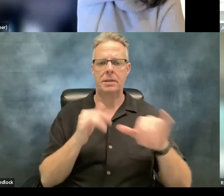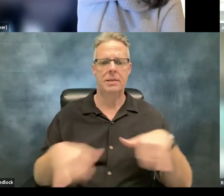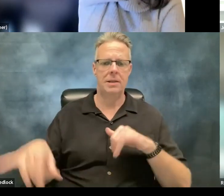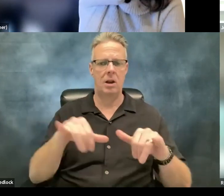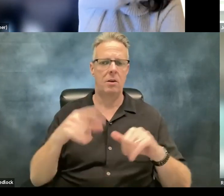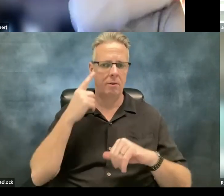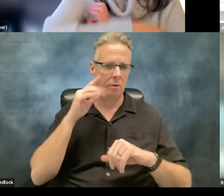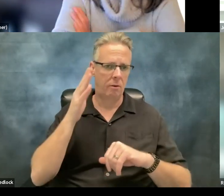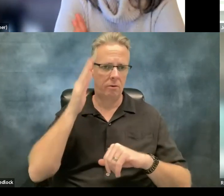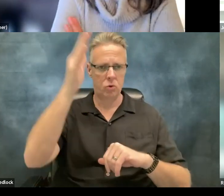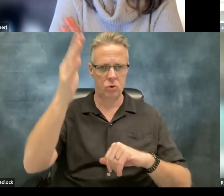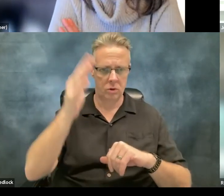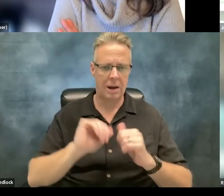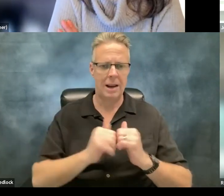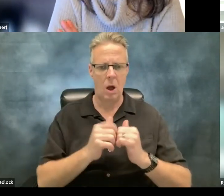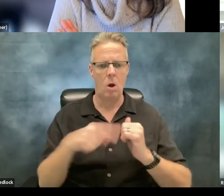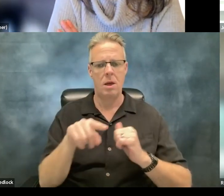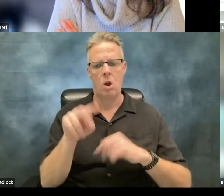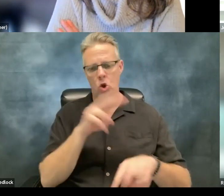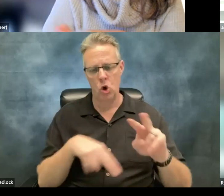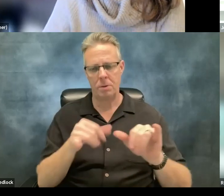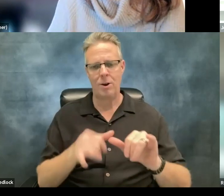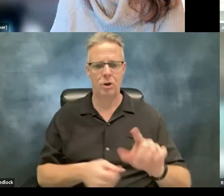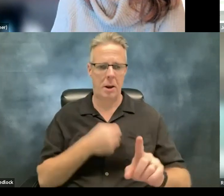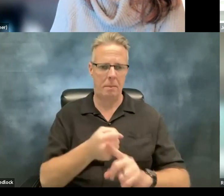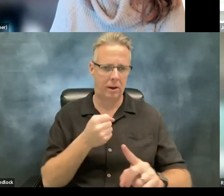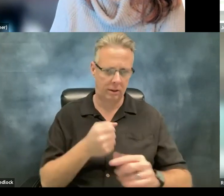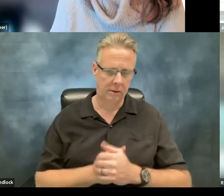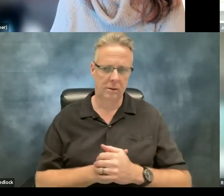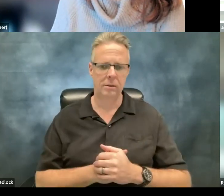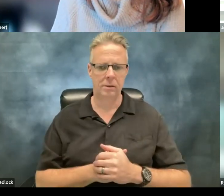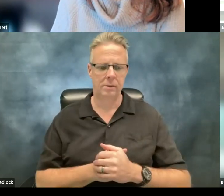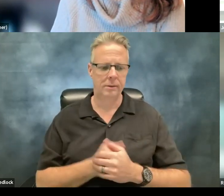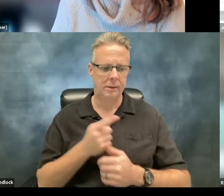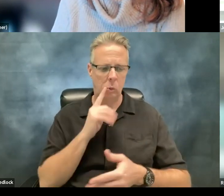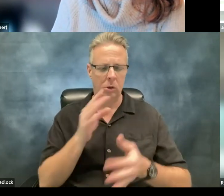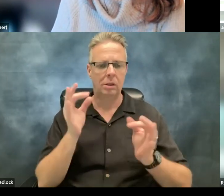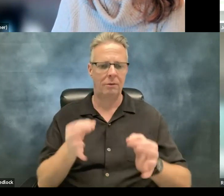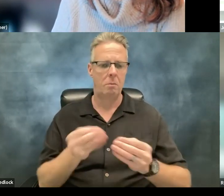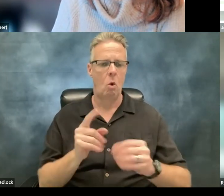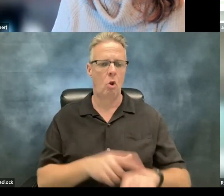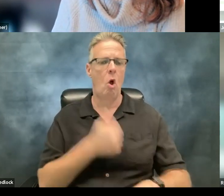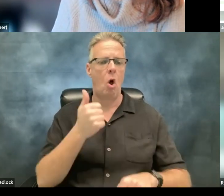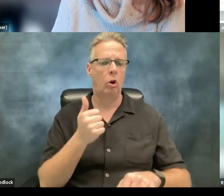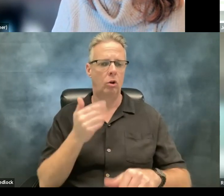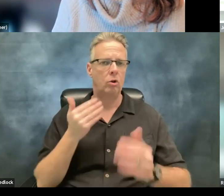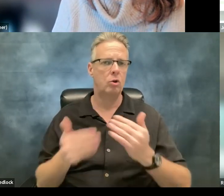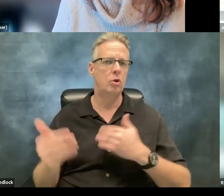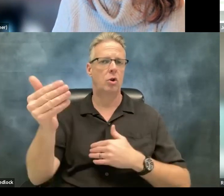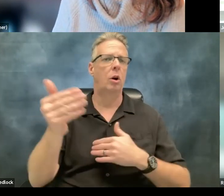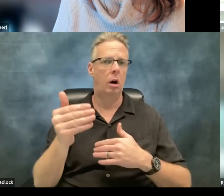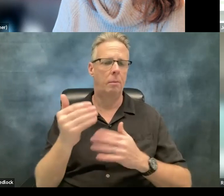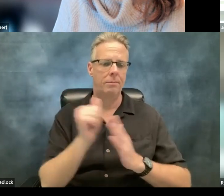future how people are measuring impact, how these teams are measuring impact. So that is definitely a longer term agenda, but we have some